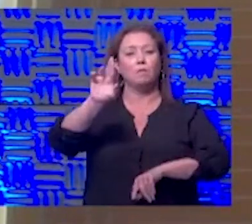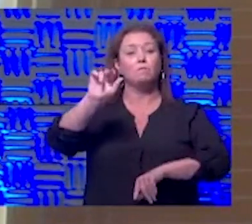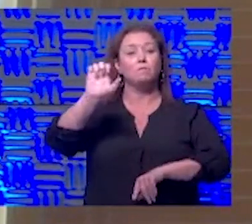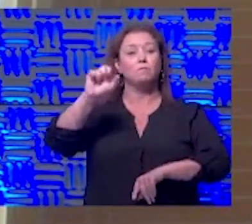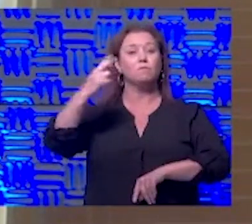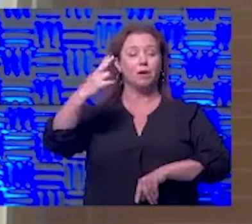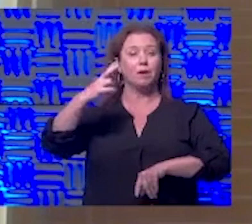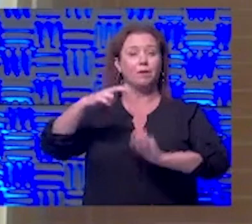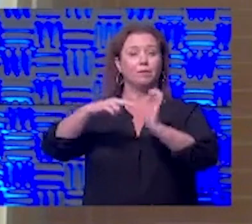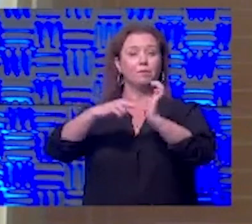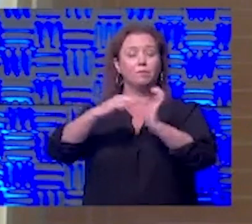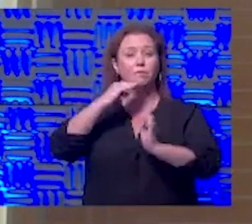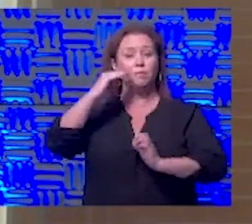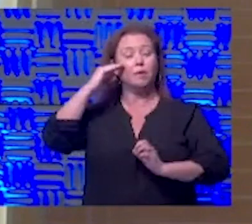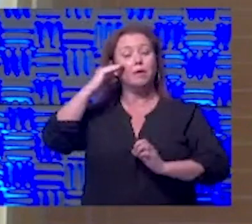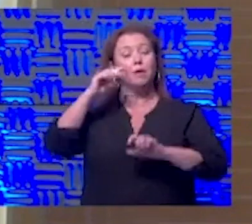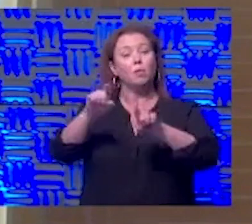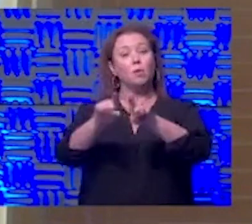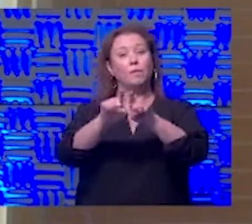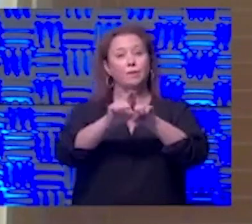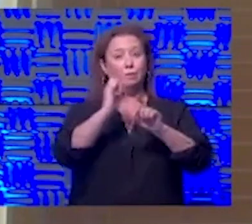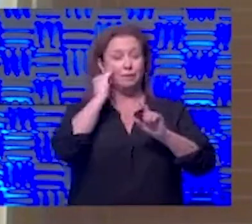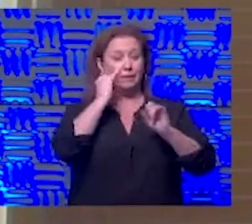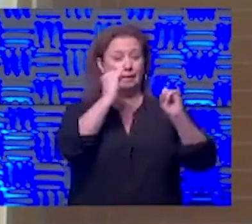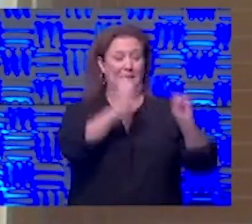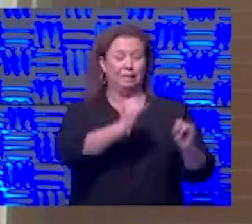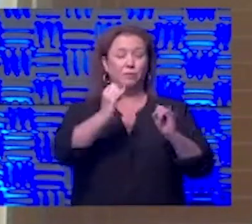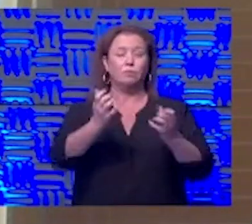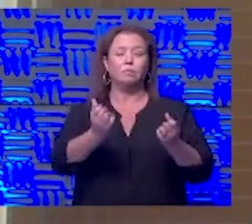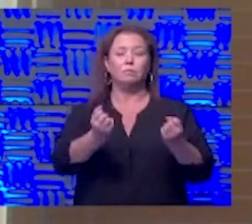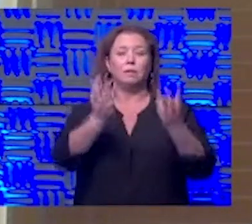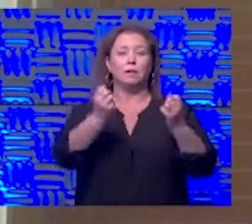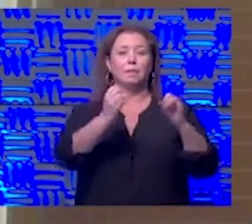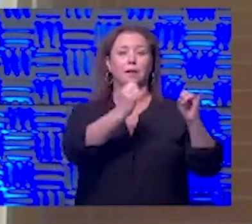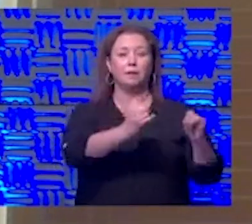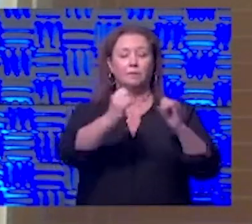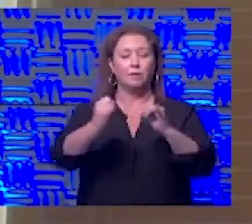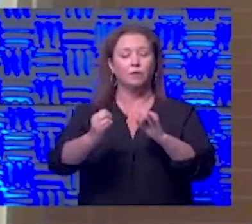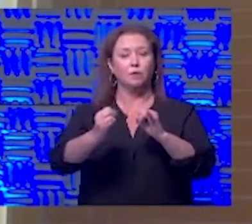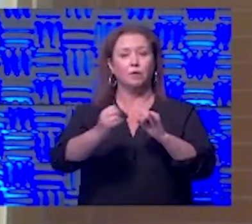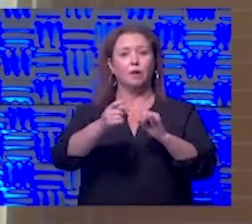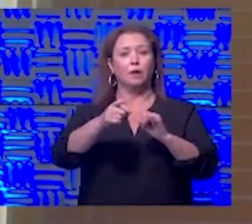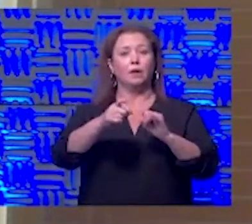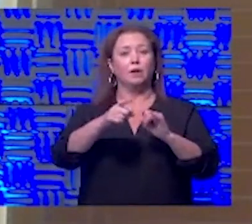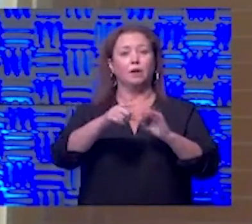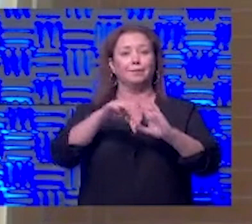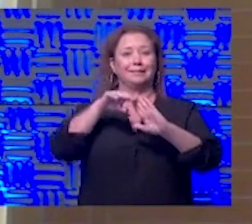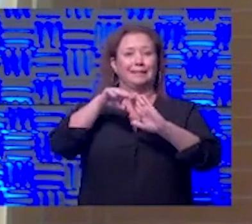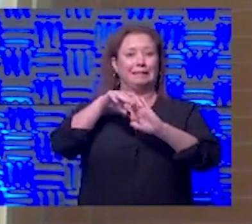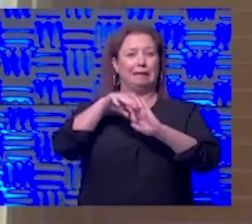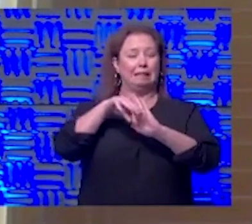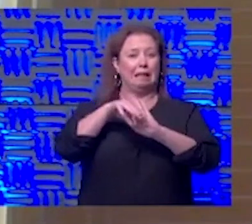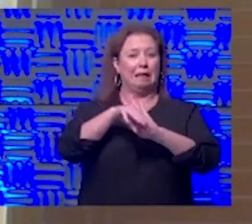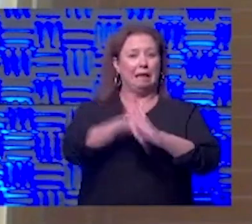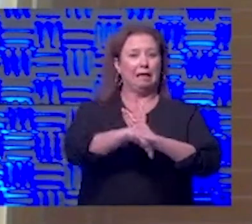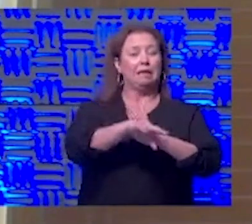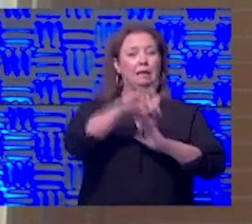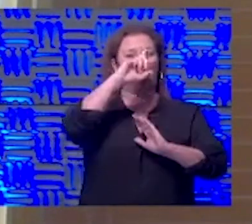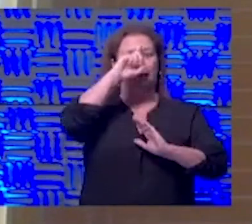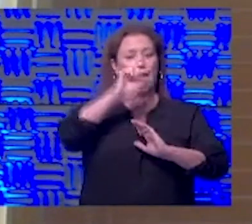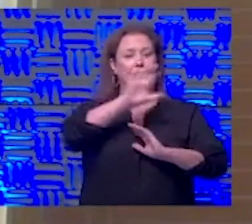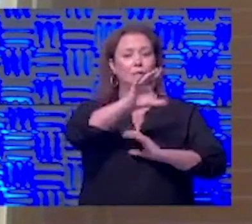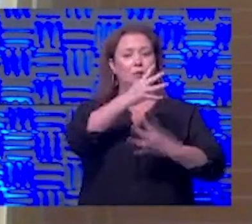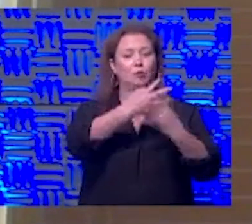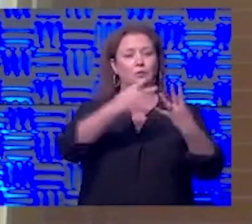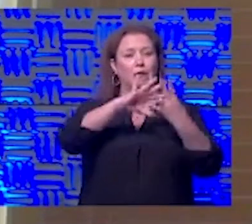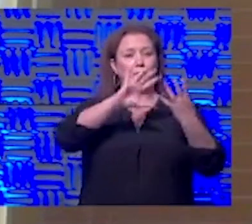seen individuals, really a lot of individuals, having some decline because their regular schedules have